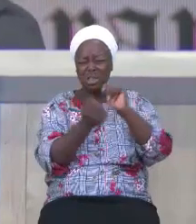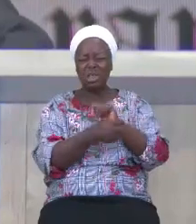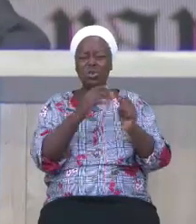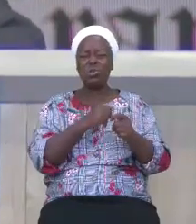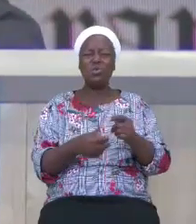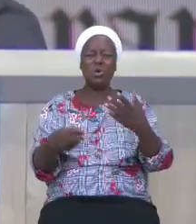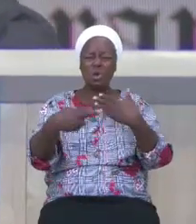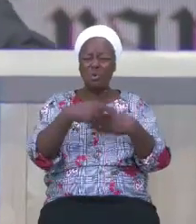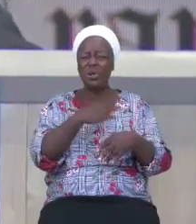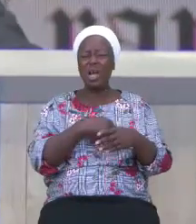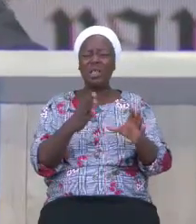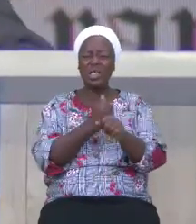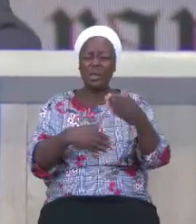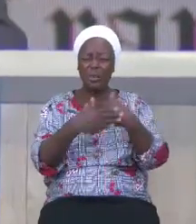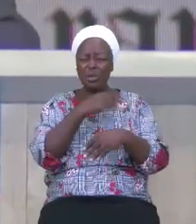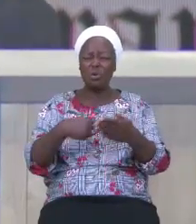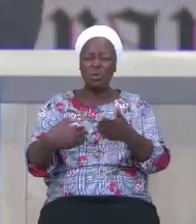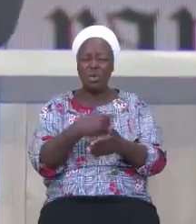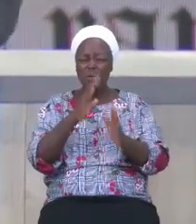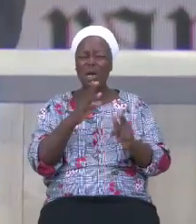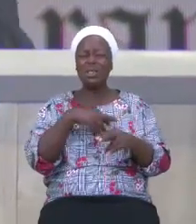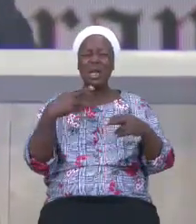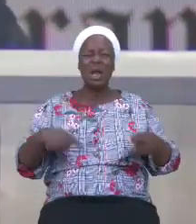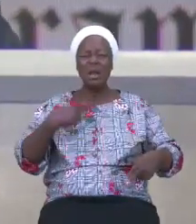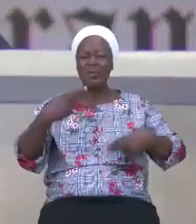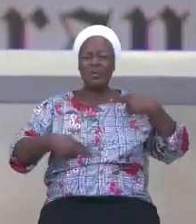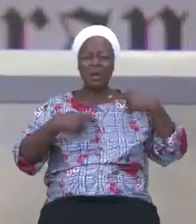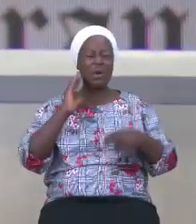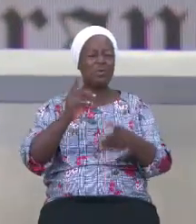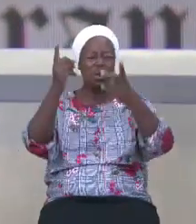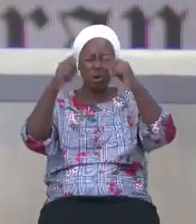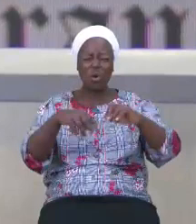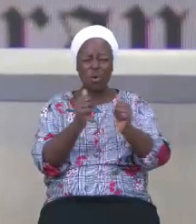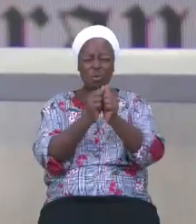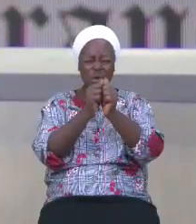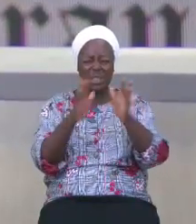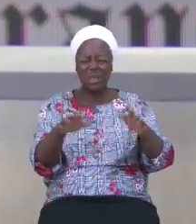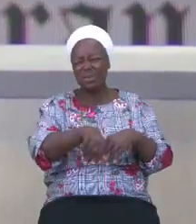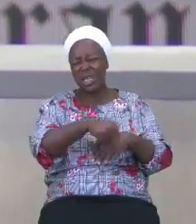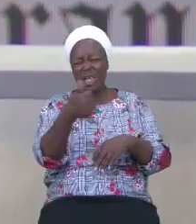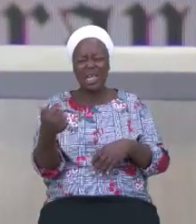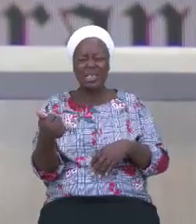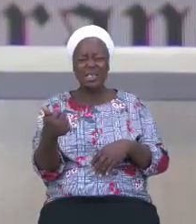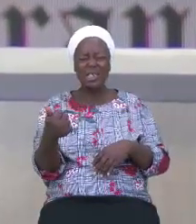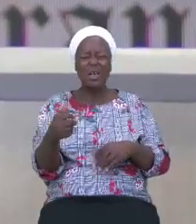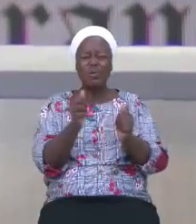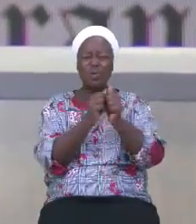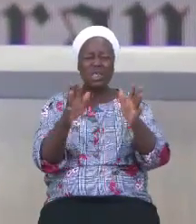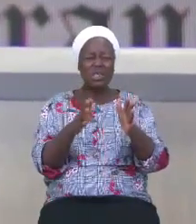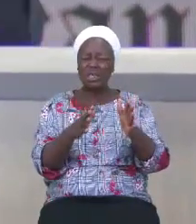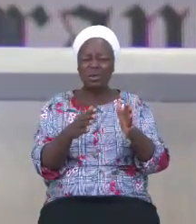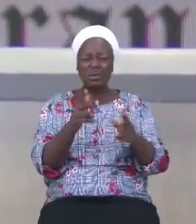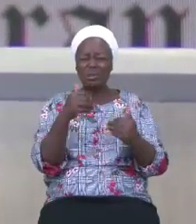your renewal and the revival will come without any, without partiality